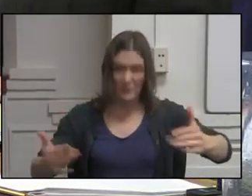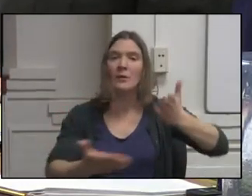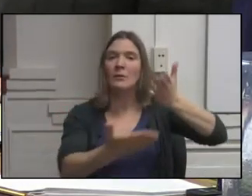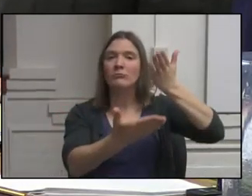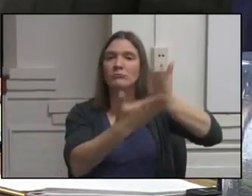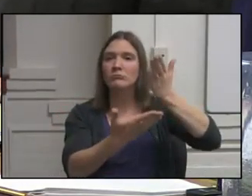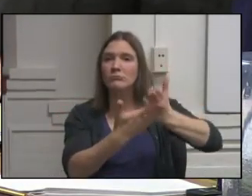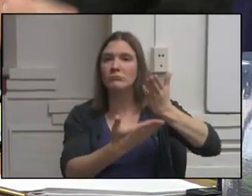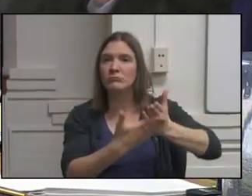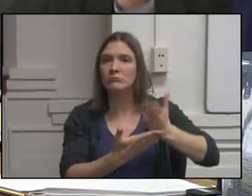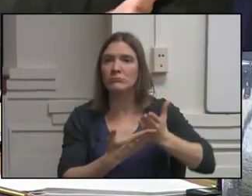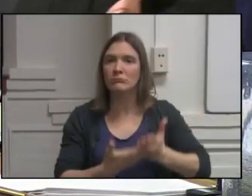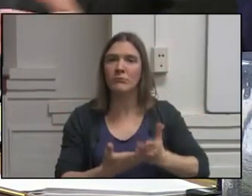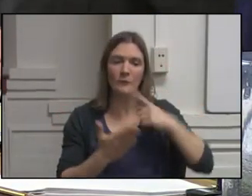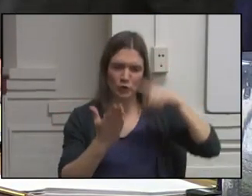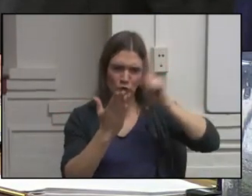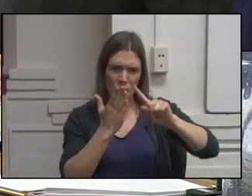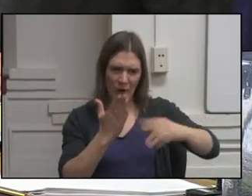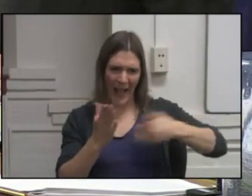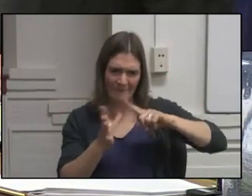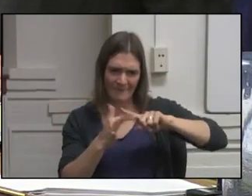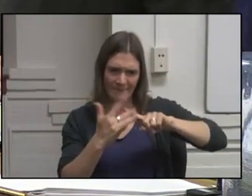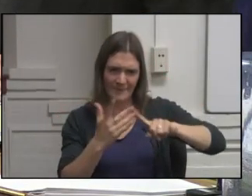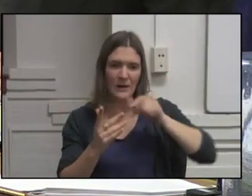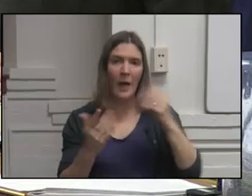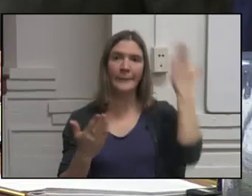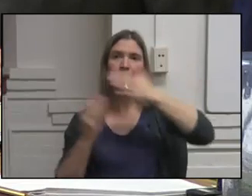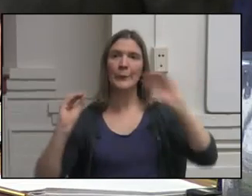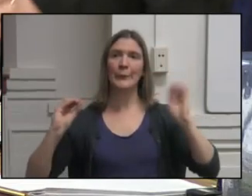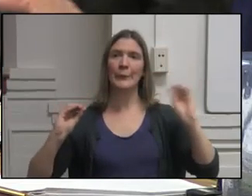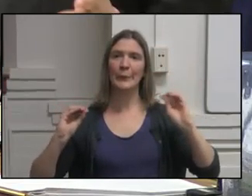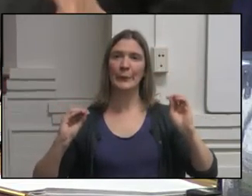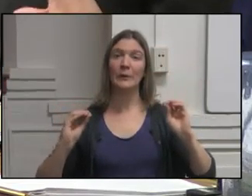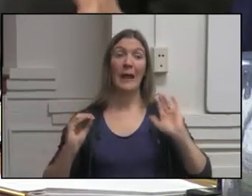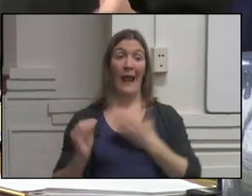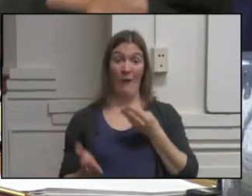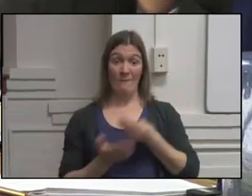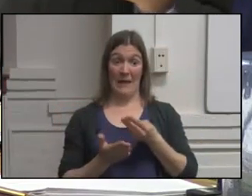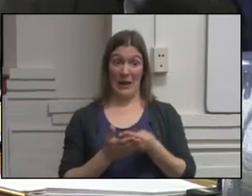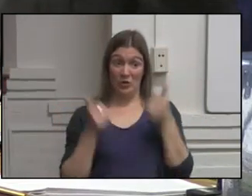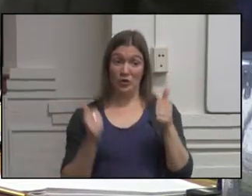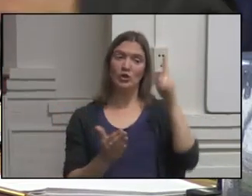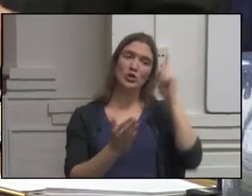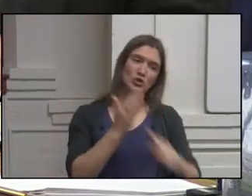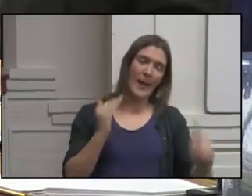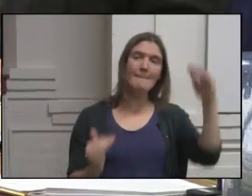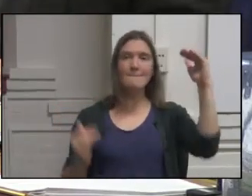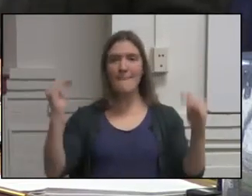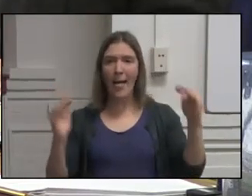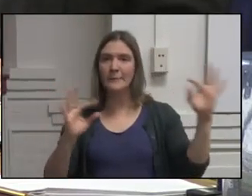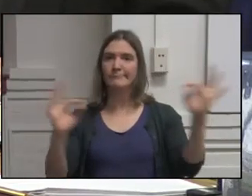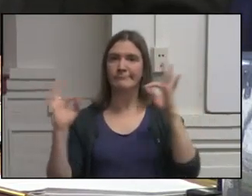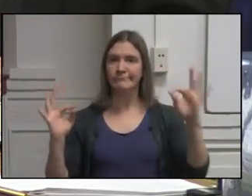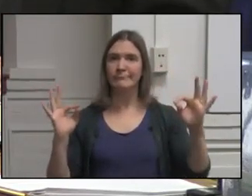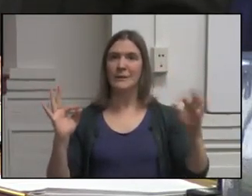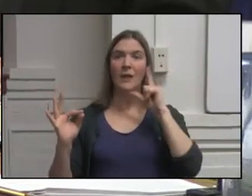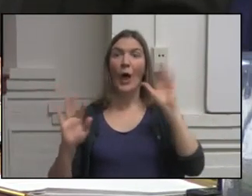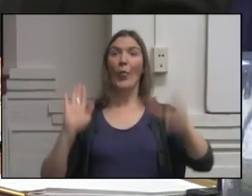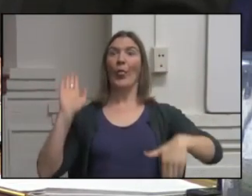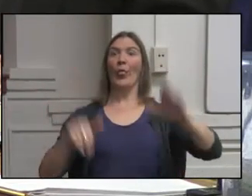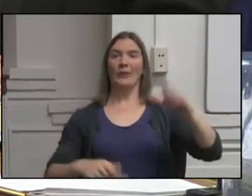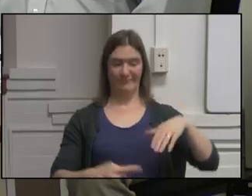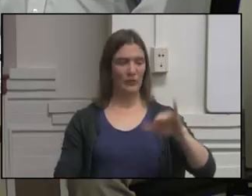Document for your satisfaction and the public, the degree to which our financial controls are sufficient. Yeah, there are